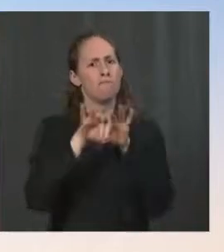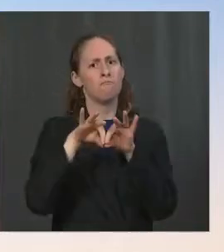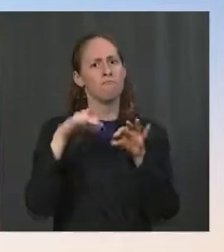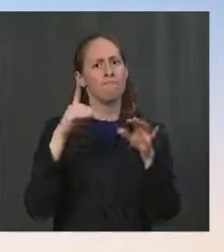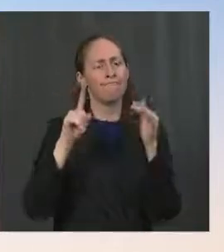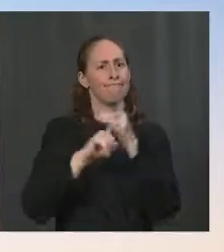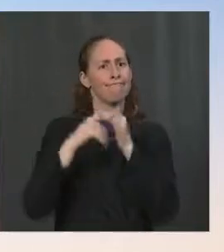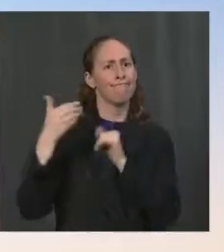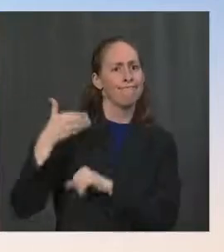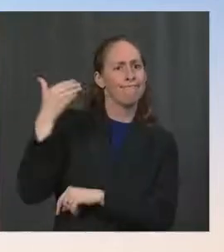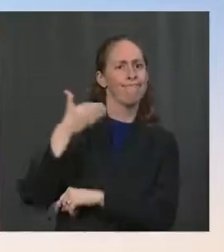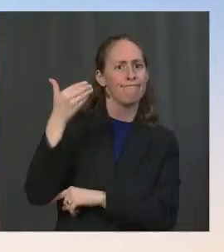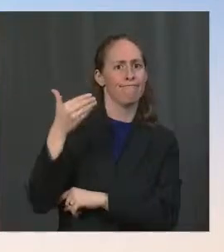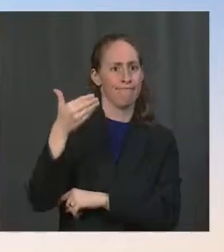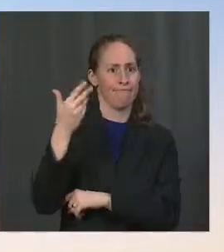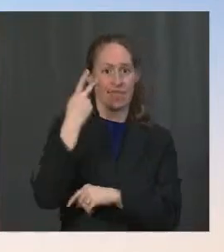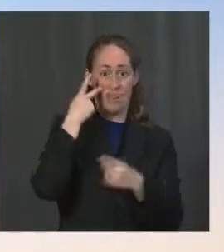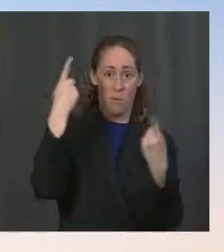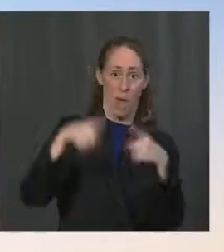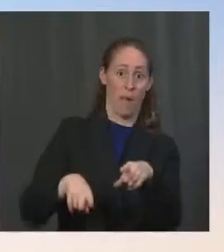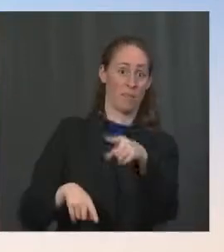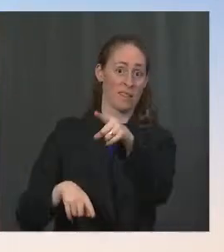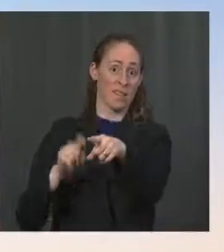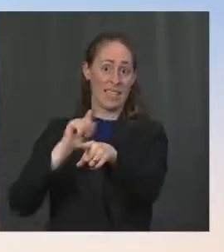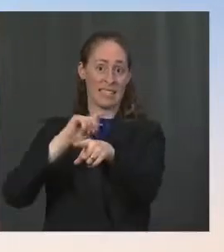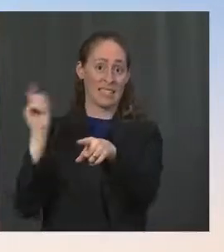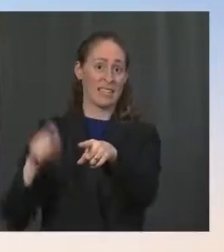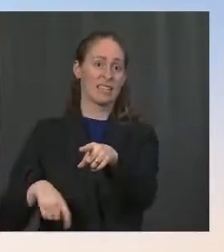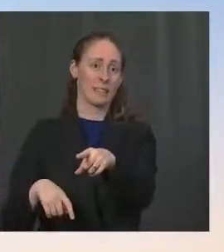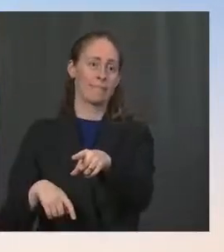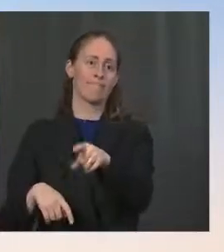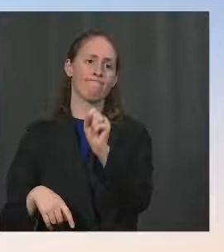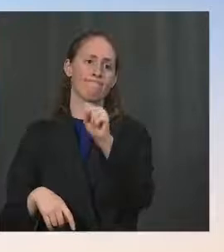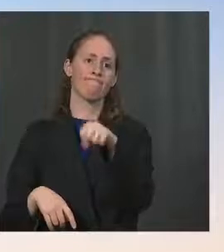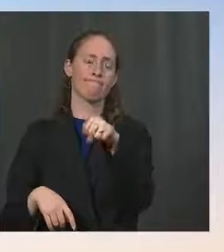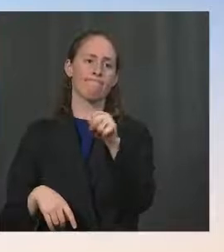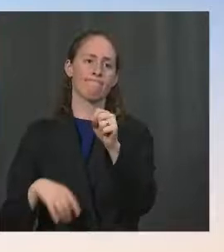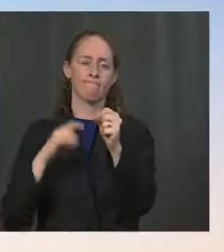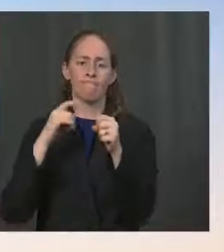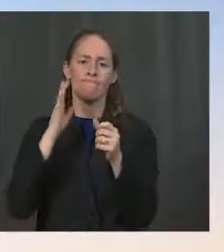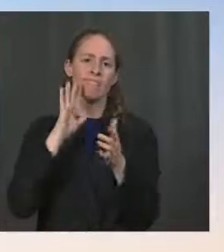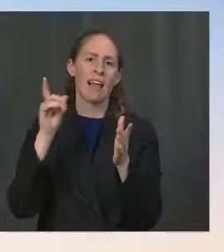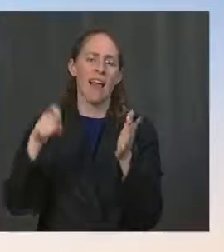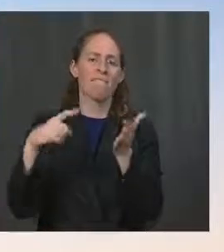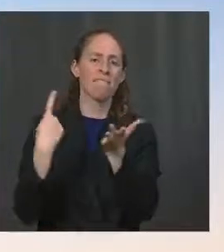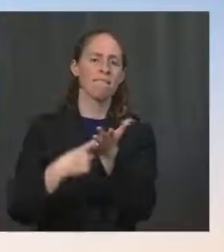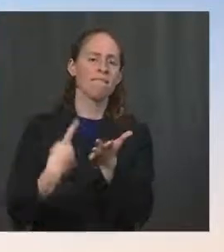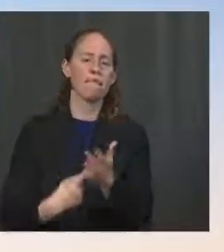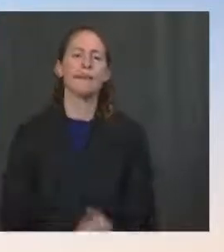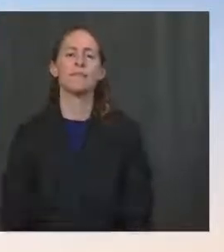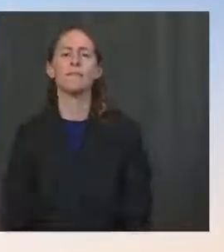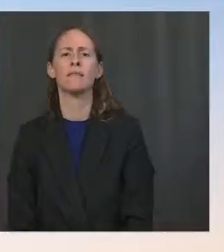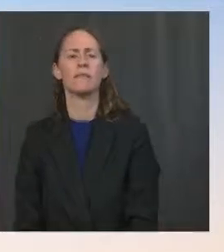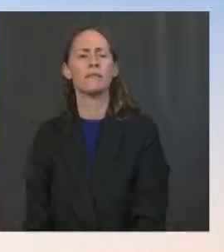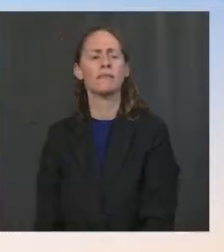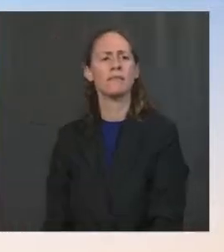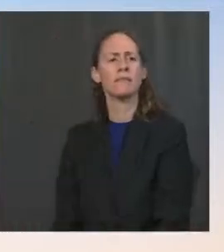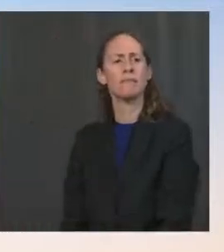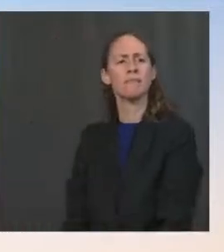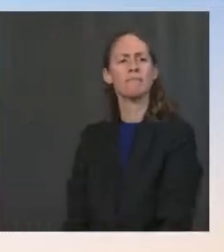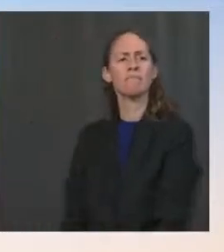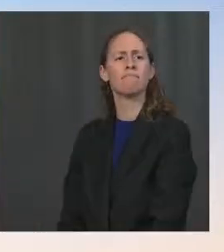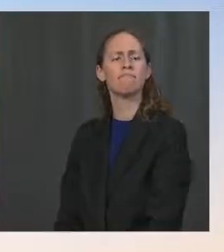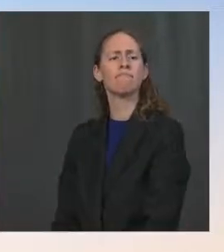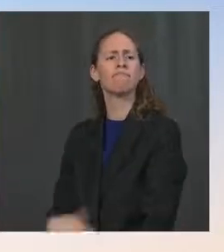or given the news this morning in these conversations with members and their staff. COVID vaccine rates. The White House COVID team has been touting some pretty good